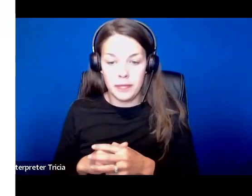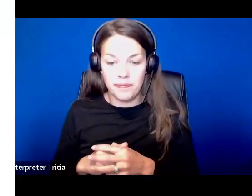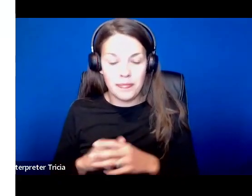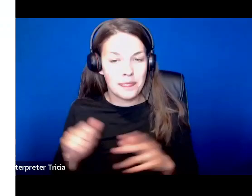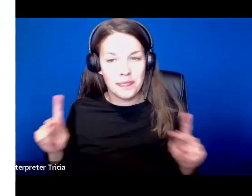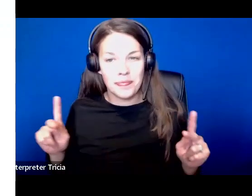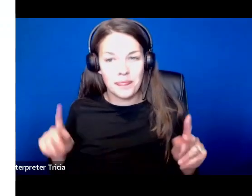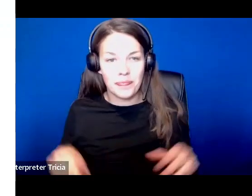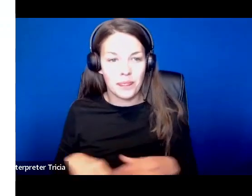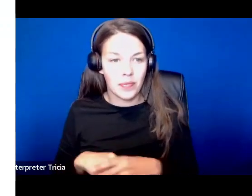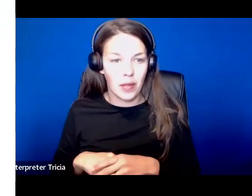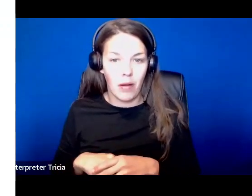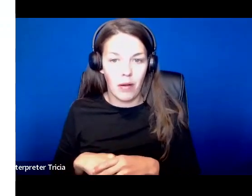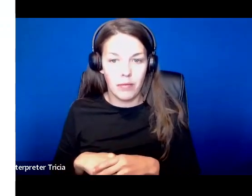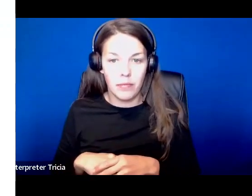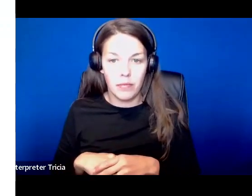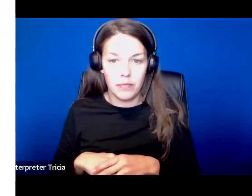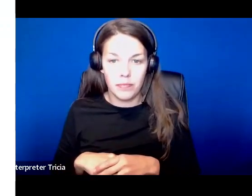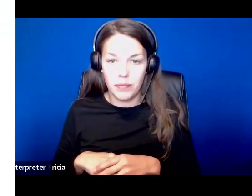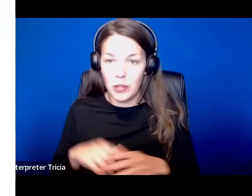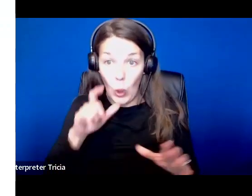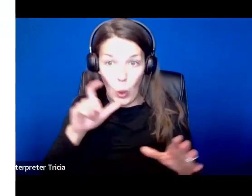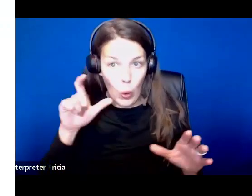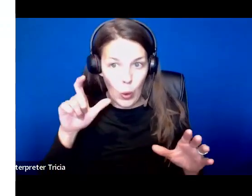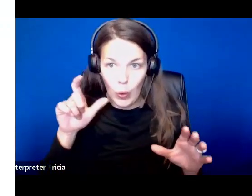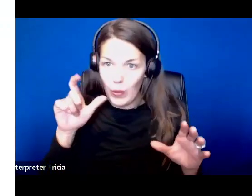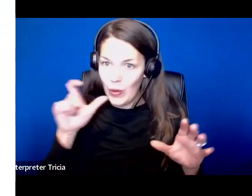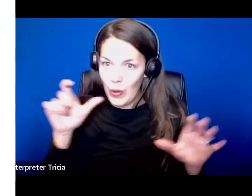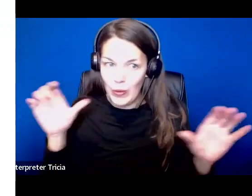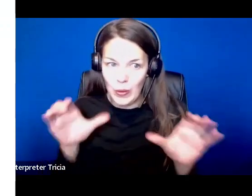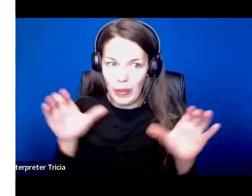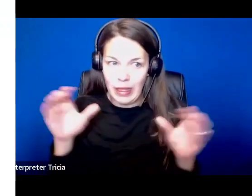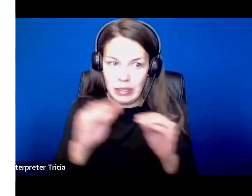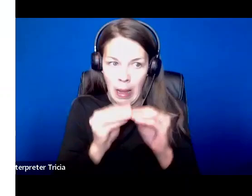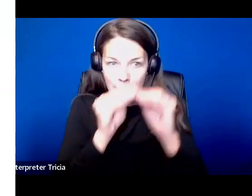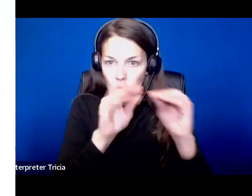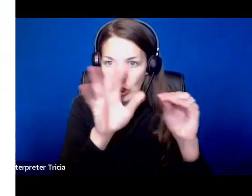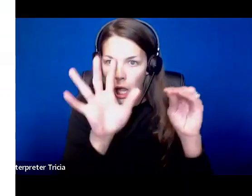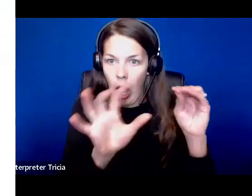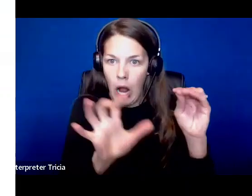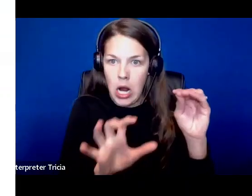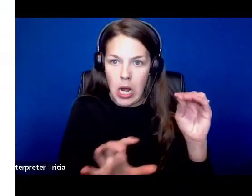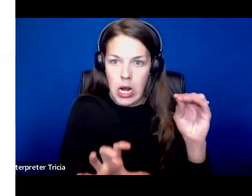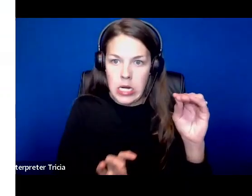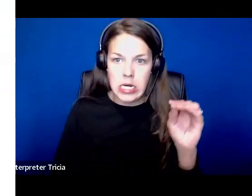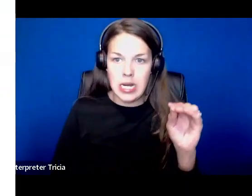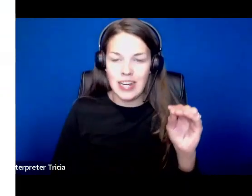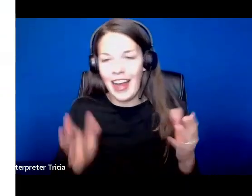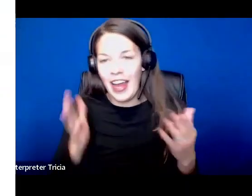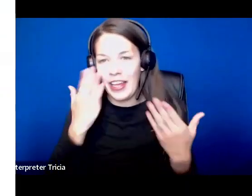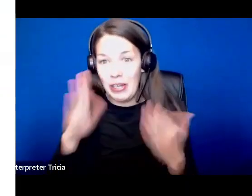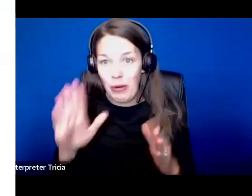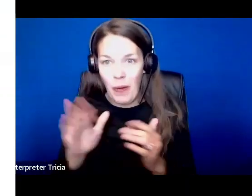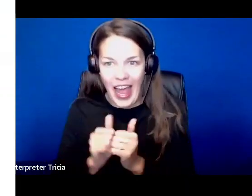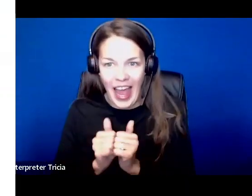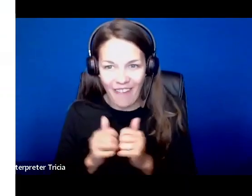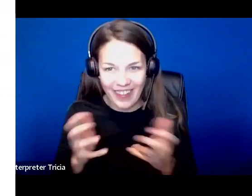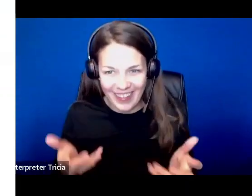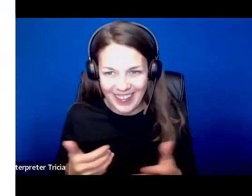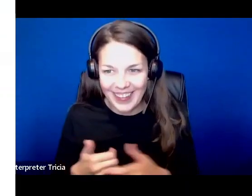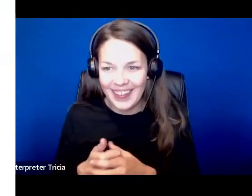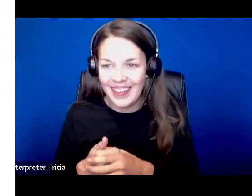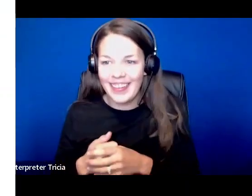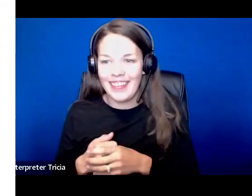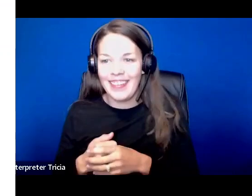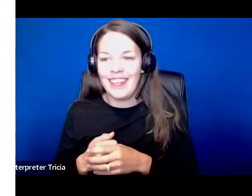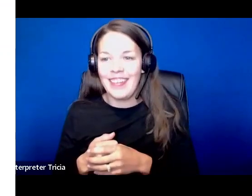Okay, here we're showing, this is a lot. Don't ever do this. Don't ever put this many numbers on a PowerPoint slide, but I just don't know how else to get this information across. Let's just take it piece